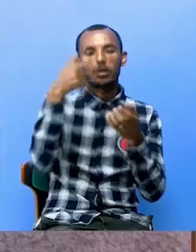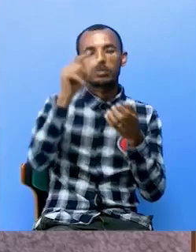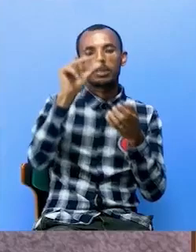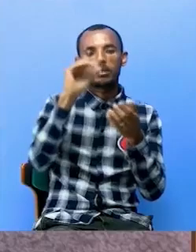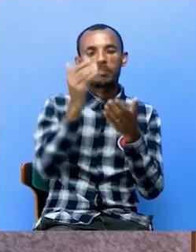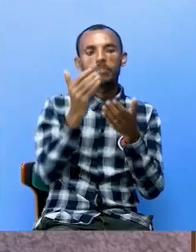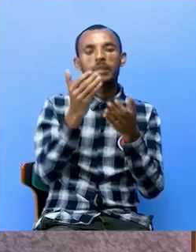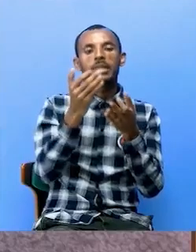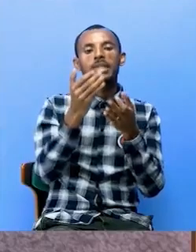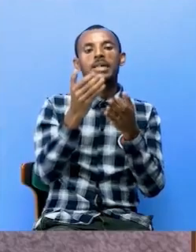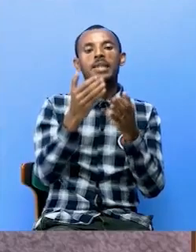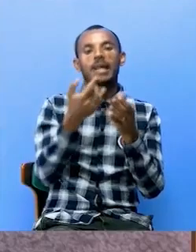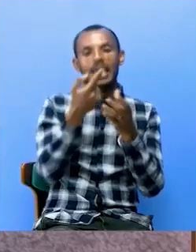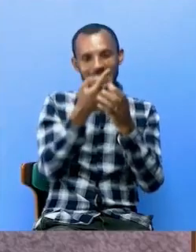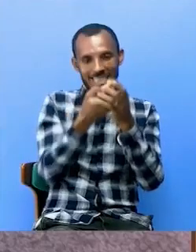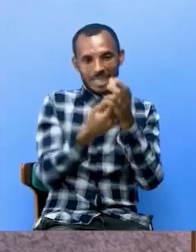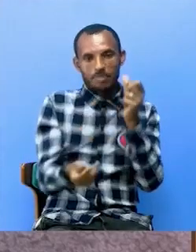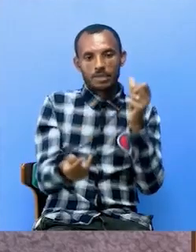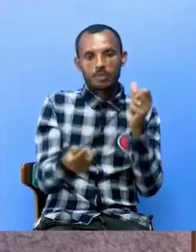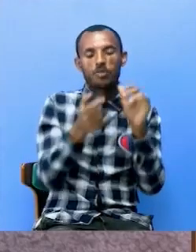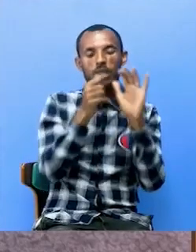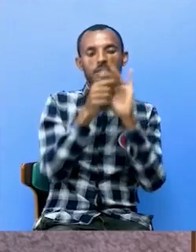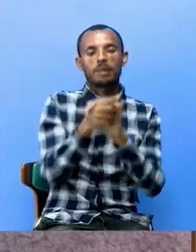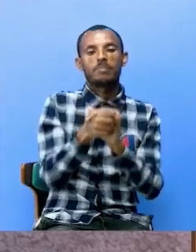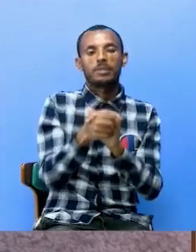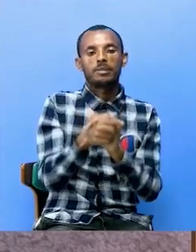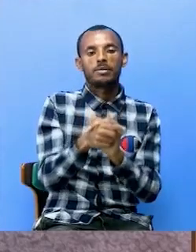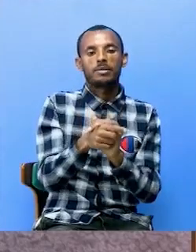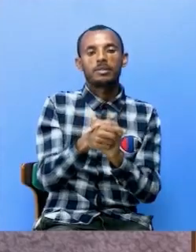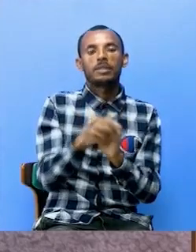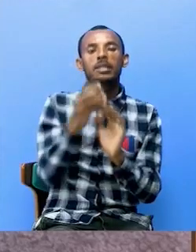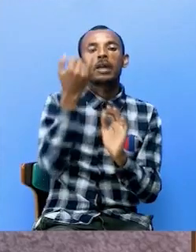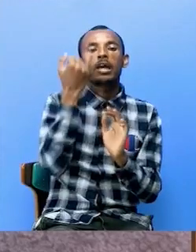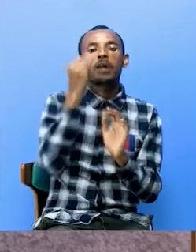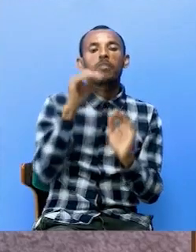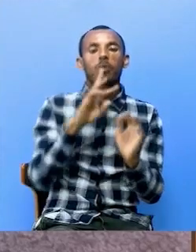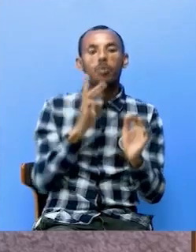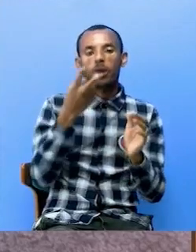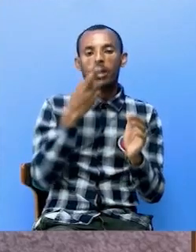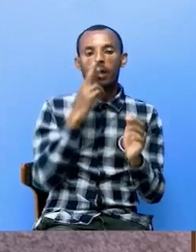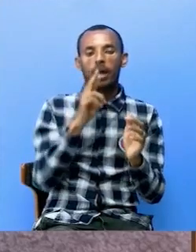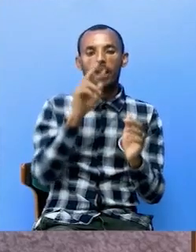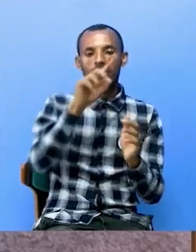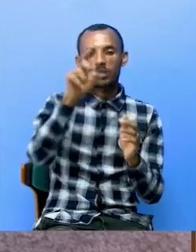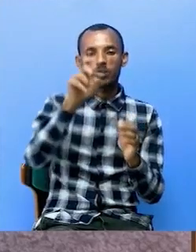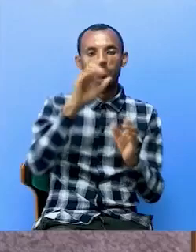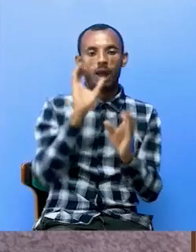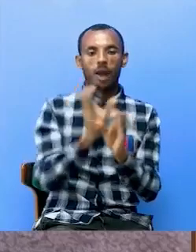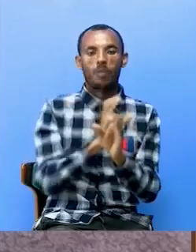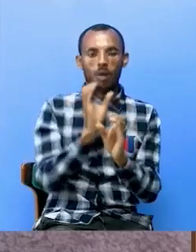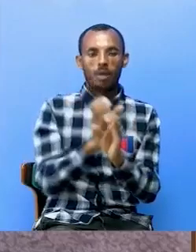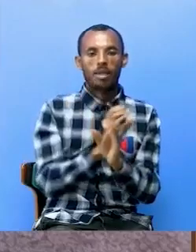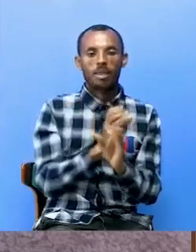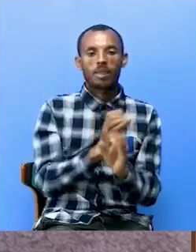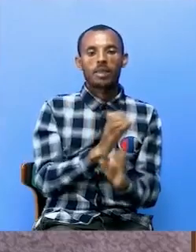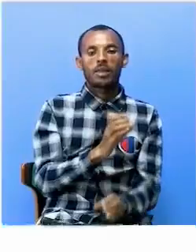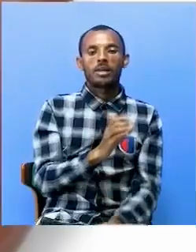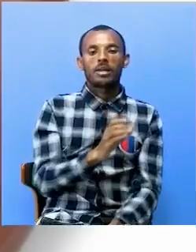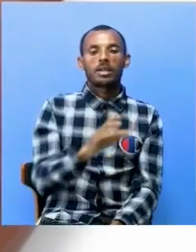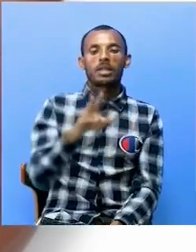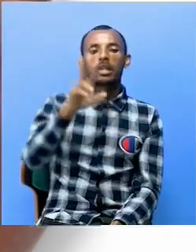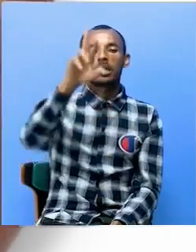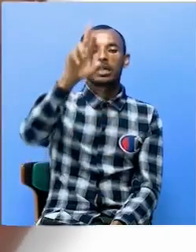some exceptions. For example, if we are asked to calculate a square root